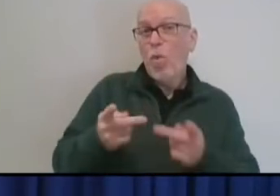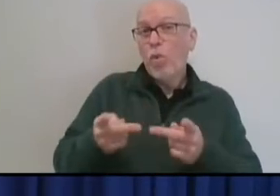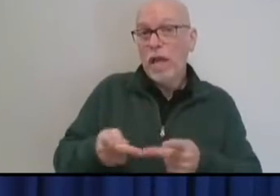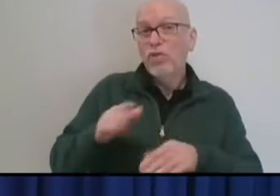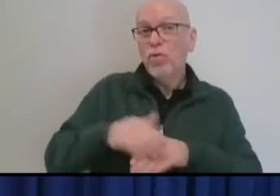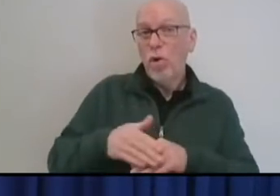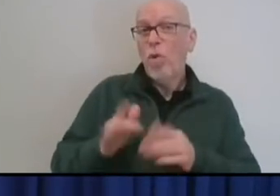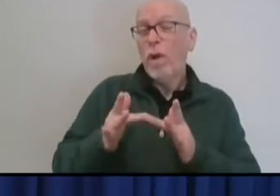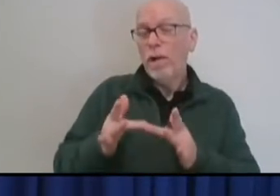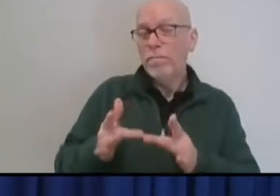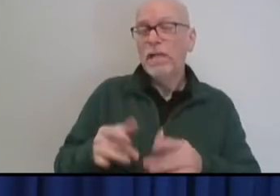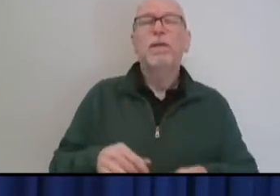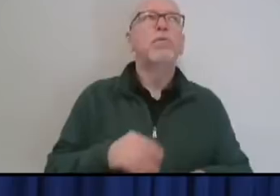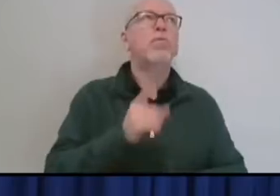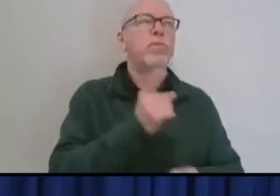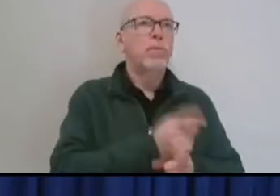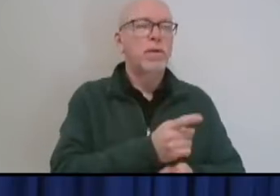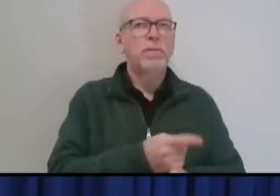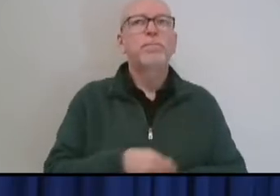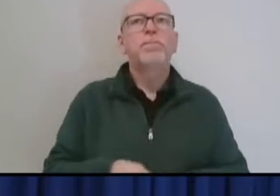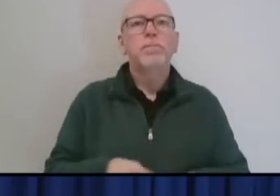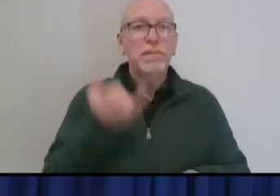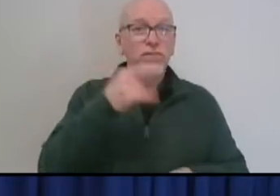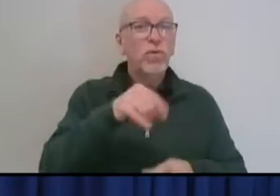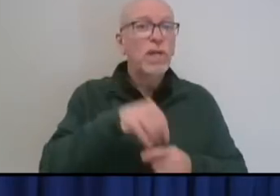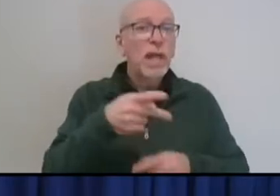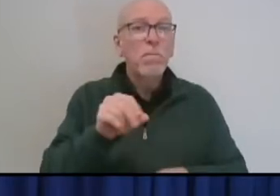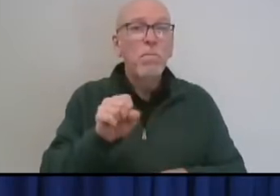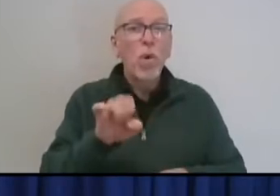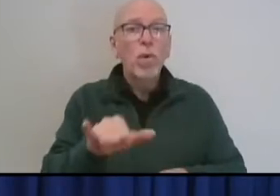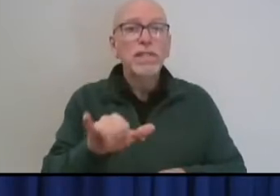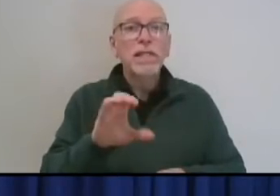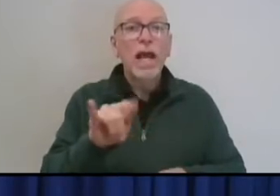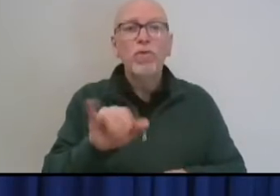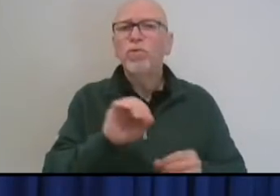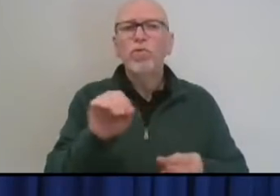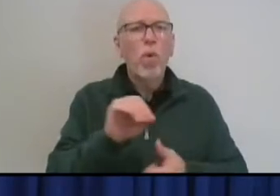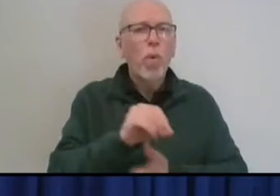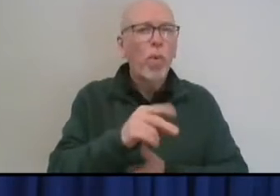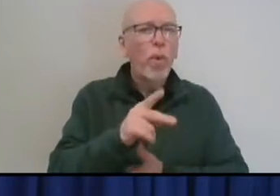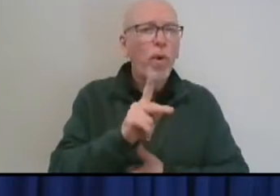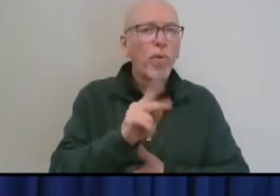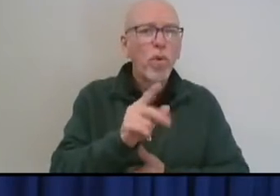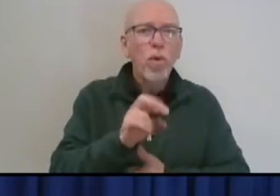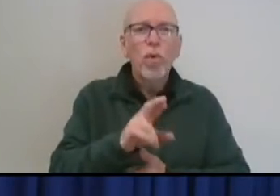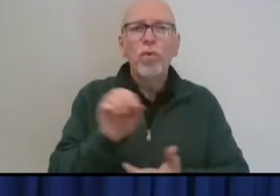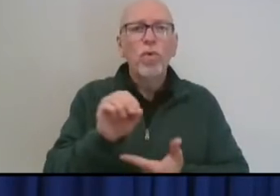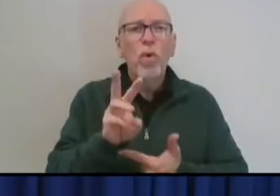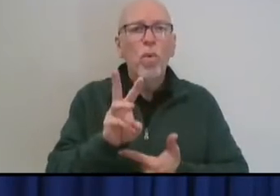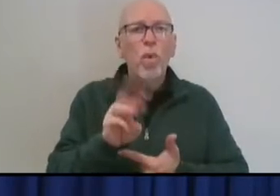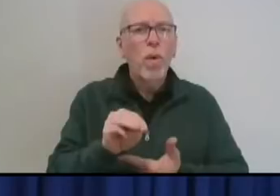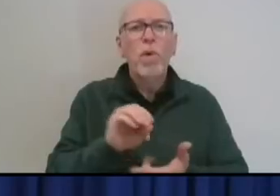if you're in, I'm making this up, but if you're in Posey County and there is no Meijer, there is no Walmart, there is no Kroger,